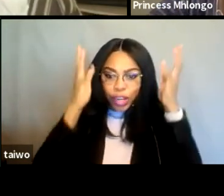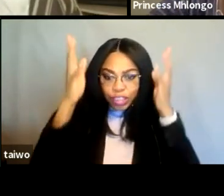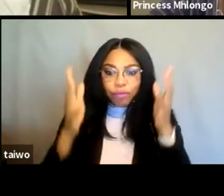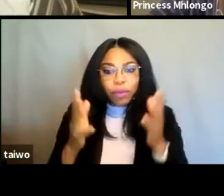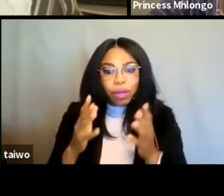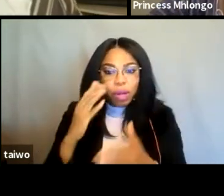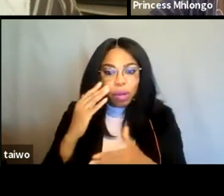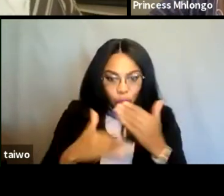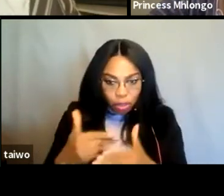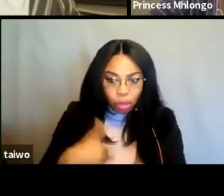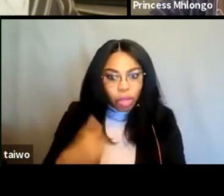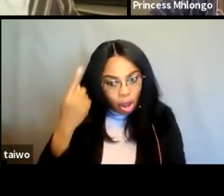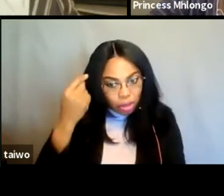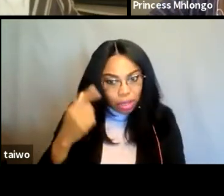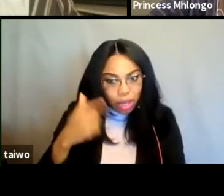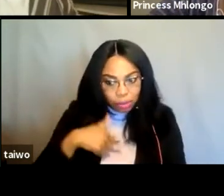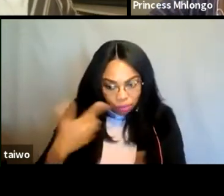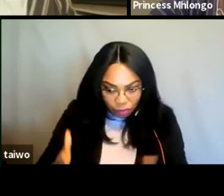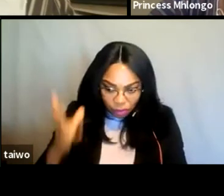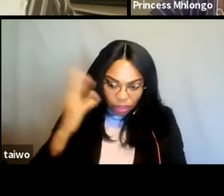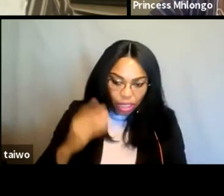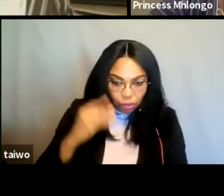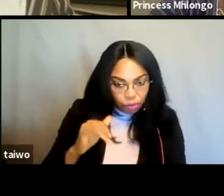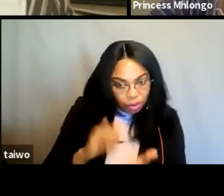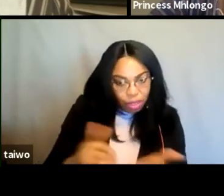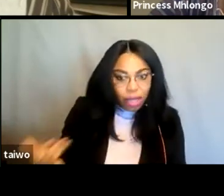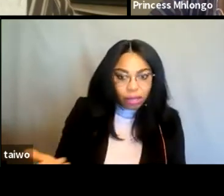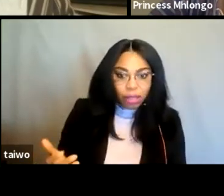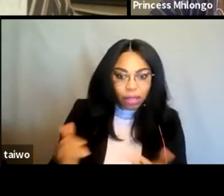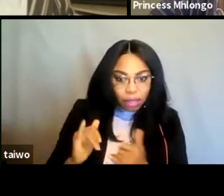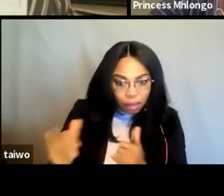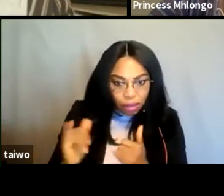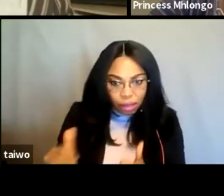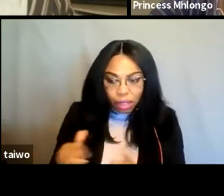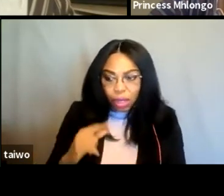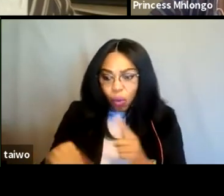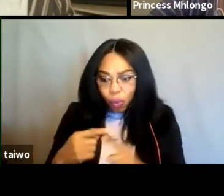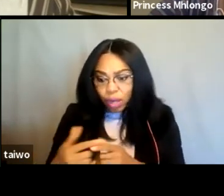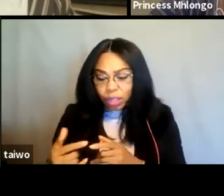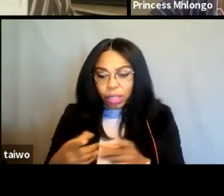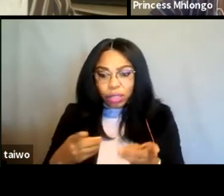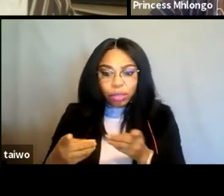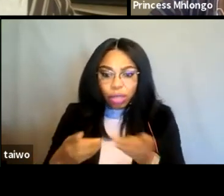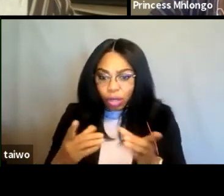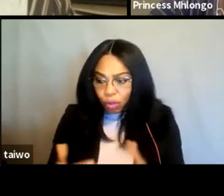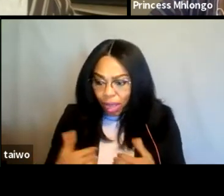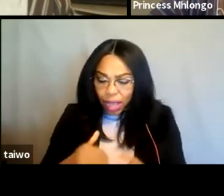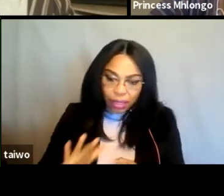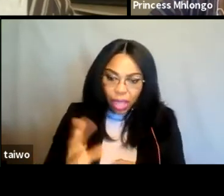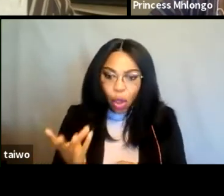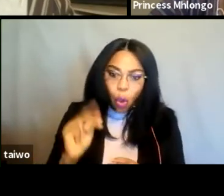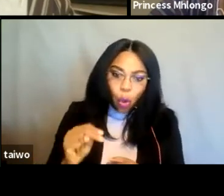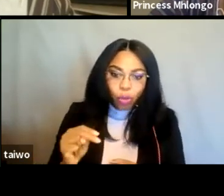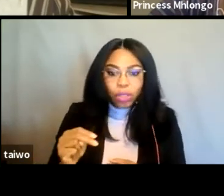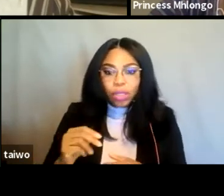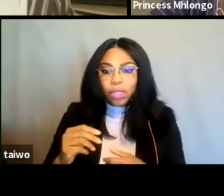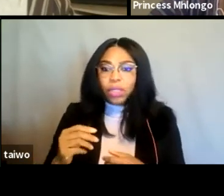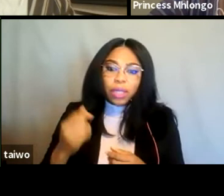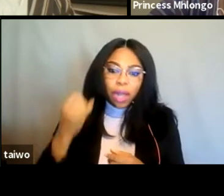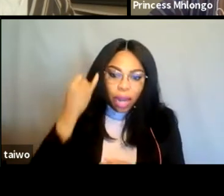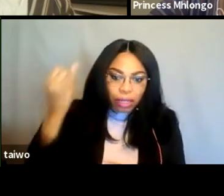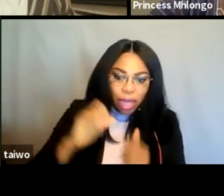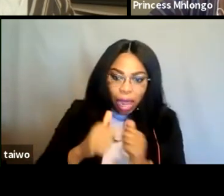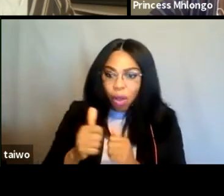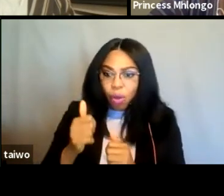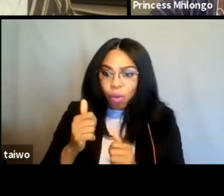understand, because I've also been a director, I understand how it is when a director has his own idea of how he wants his play to